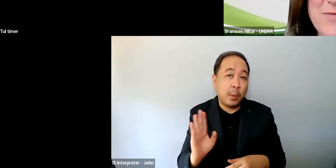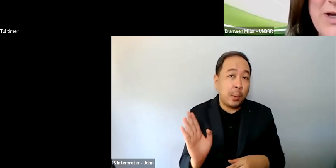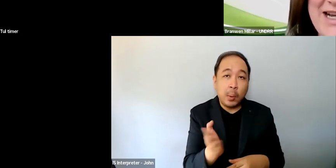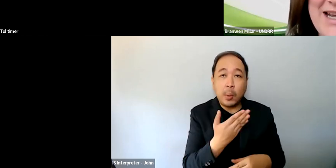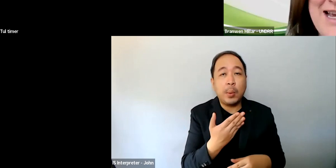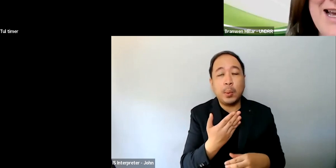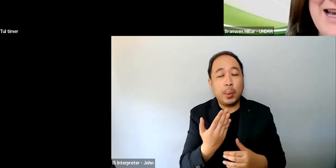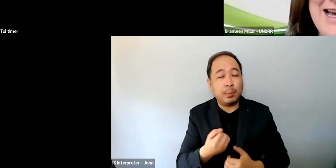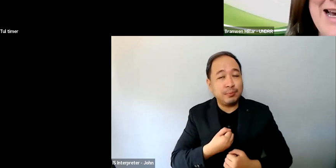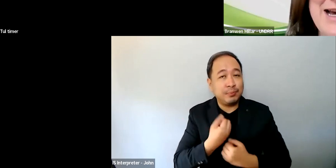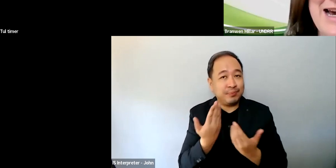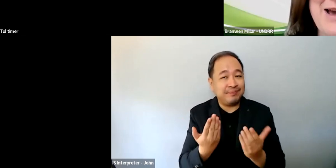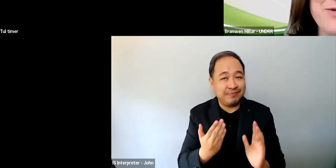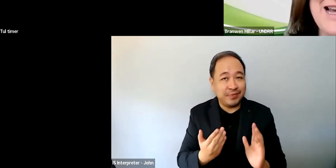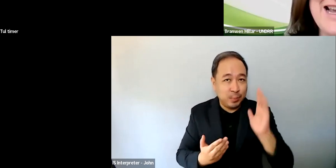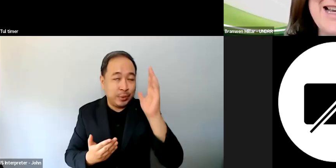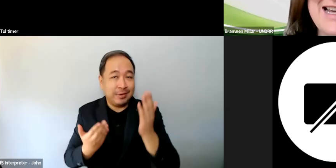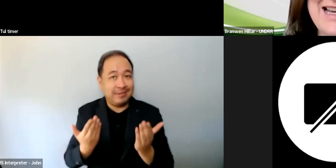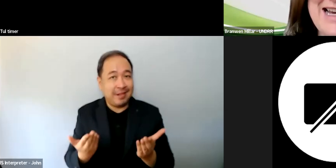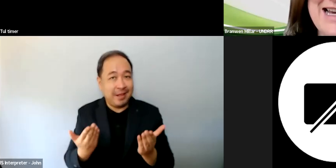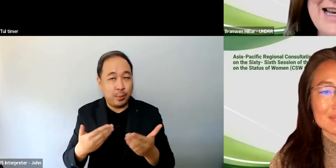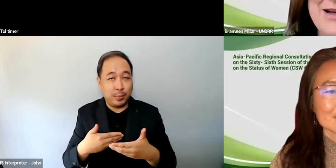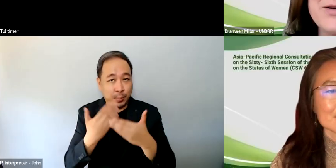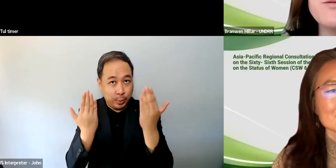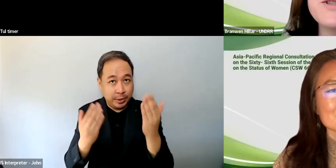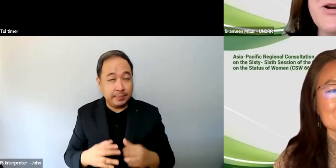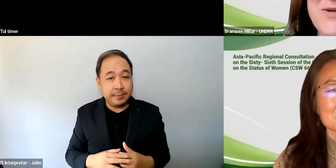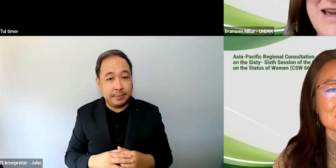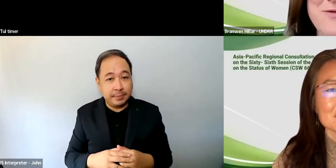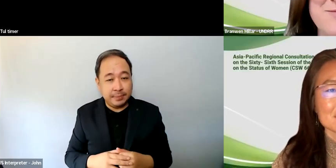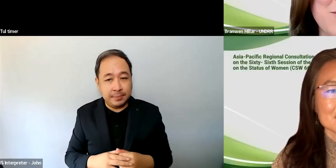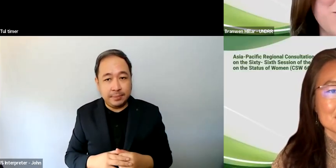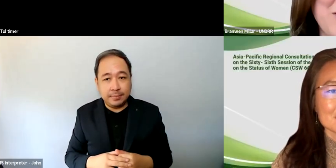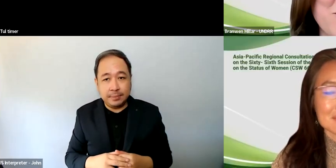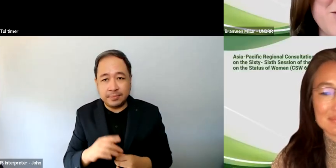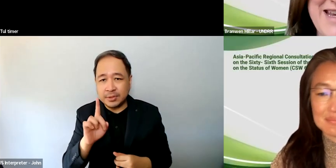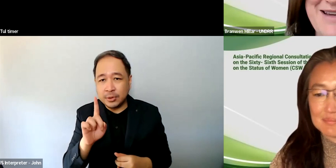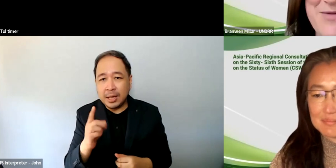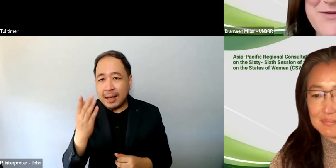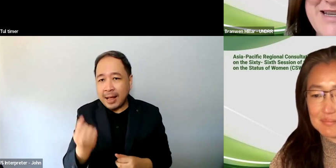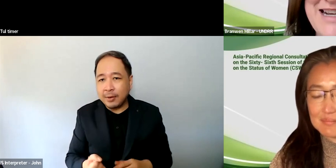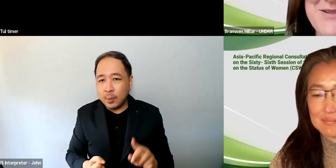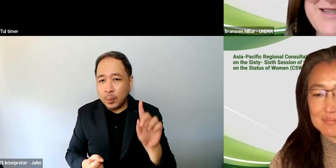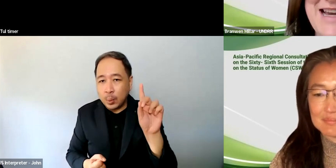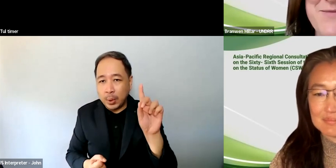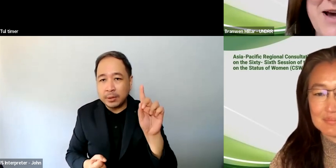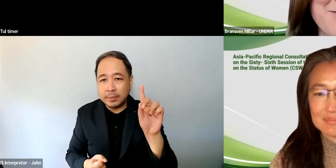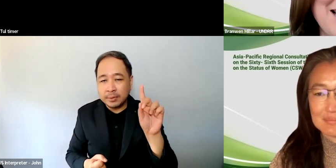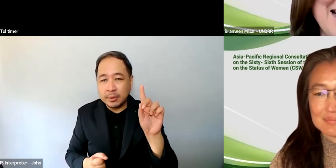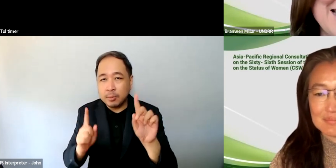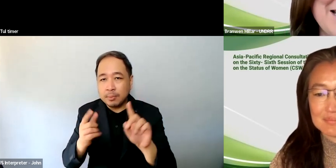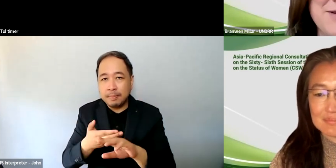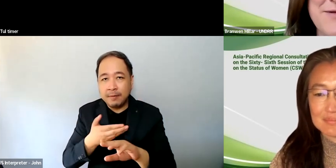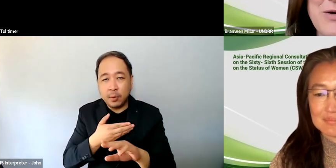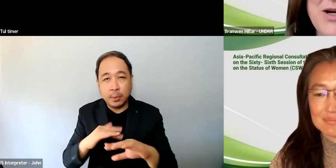interventions this morning, I would like, sorry, we have one more speaker before we close. I